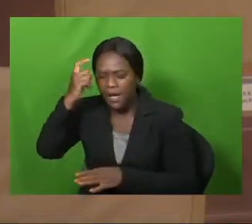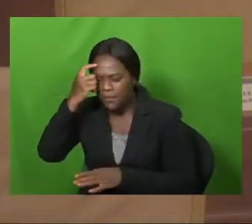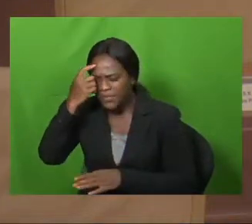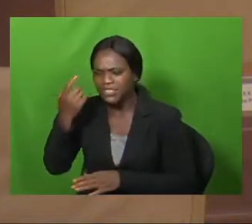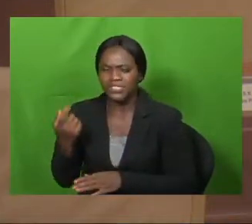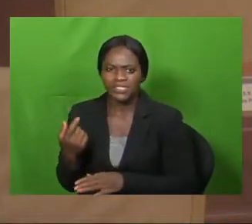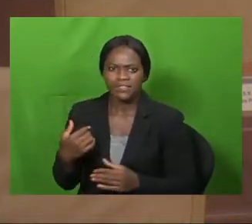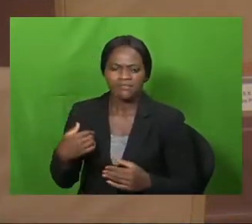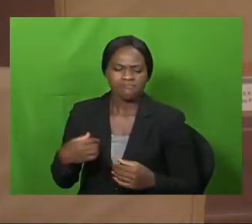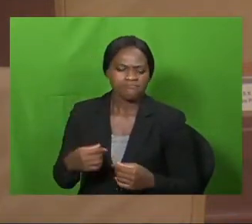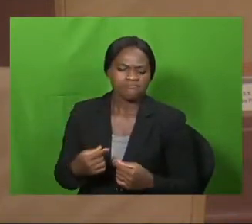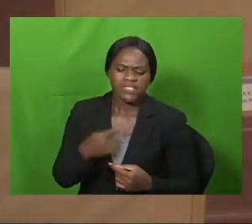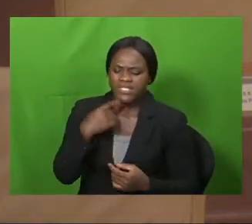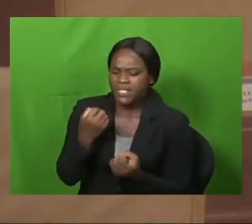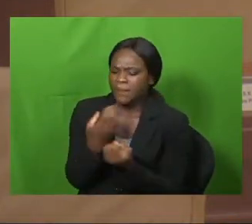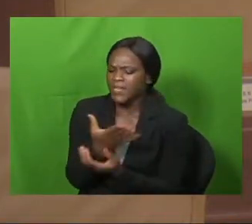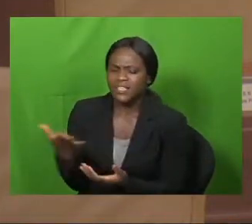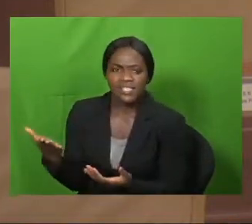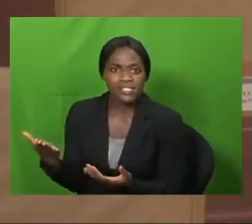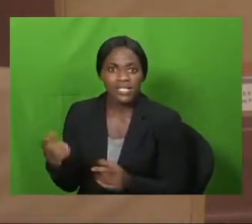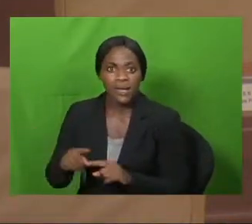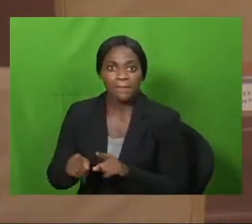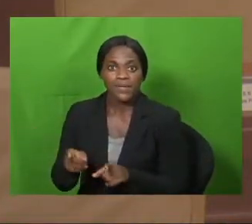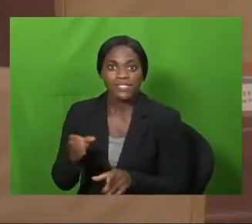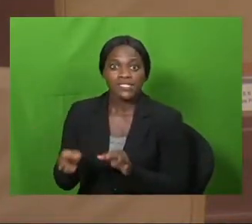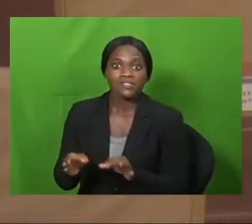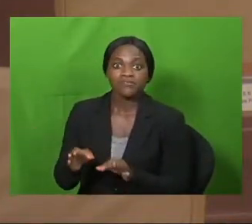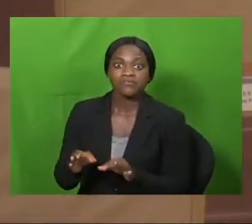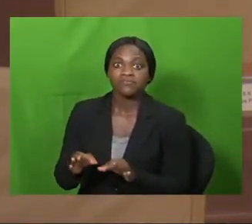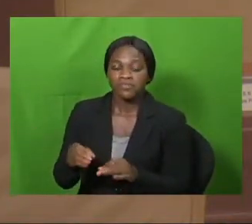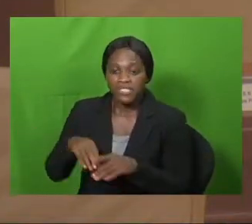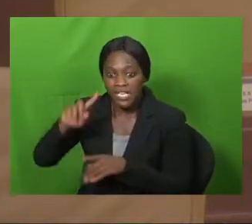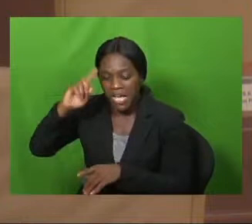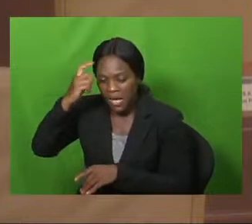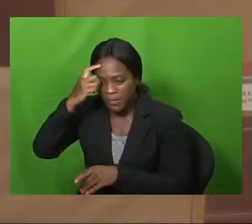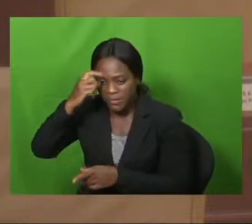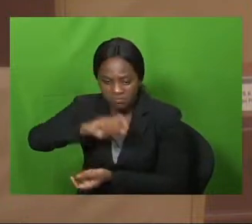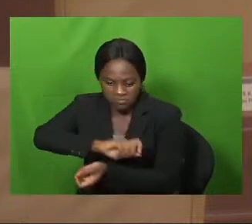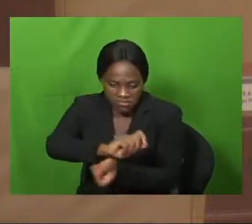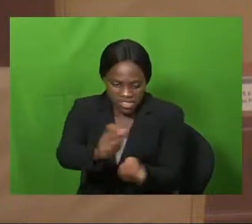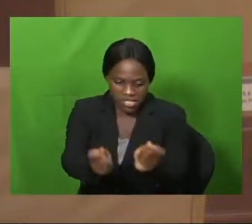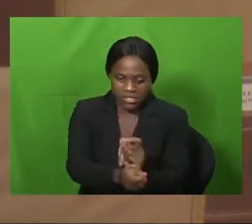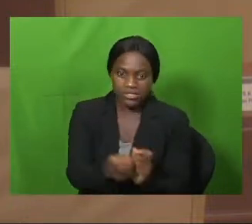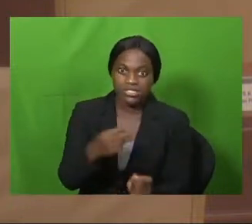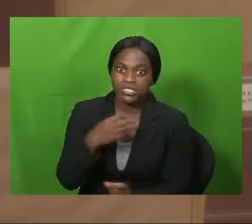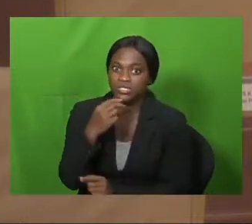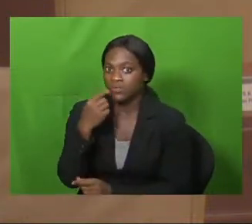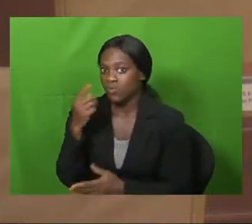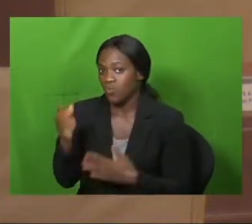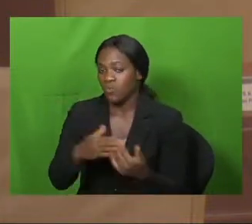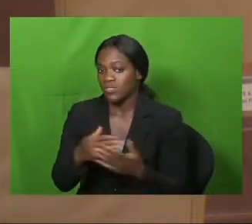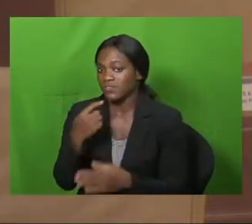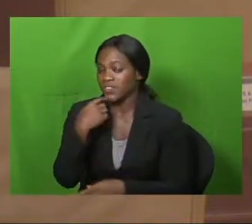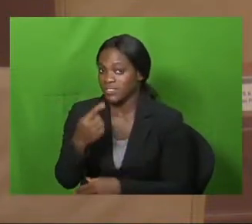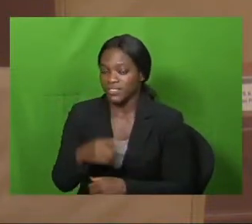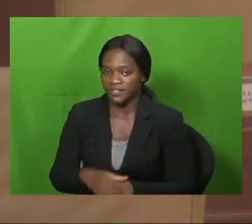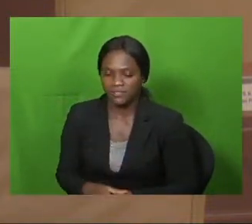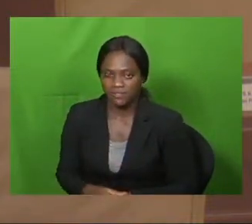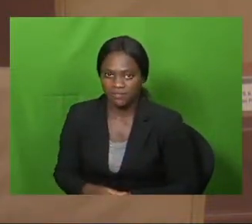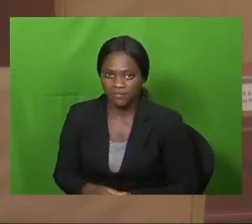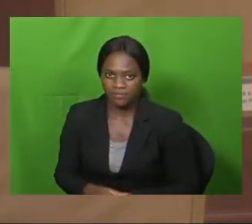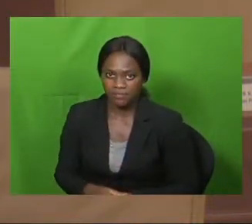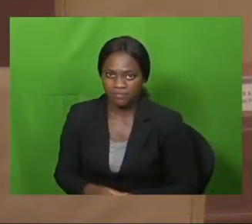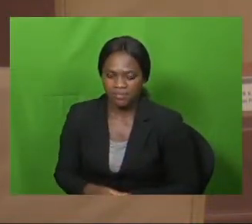they assume office, they tend to look at the other round. Mr. Speaker, I'm not surprised that this country is in